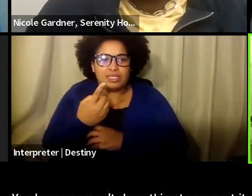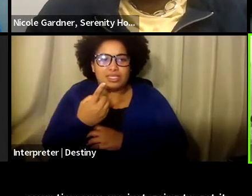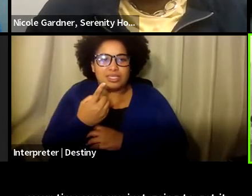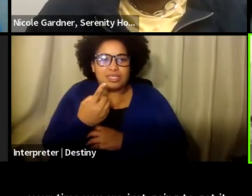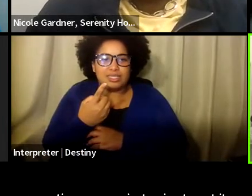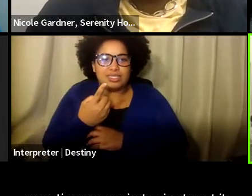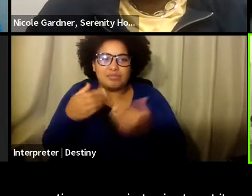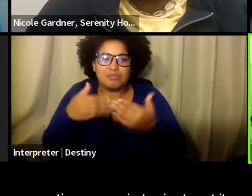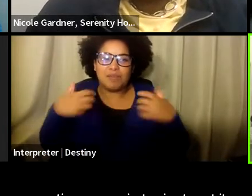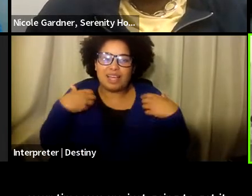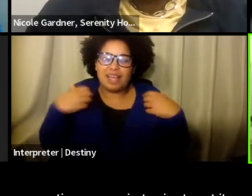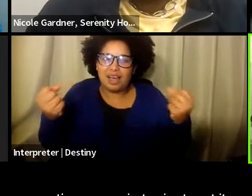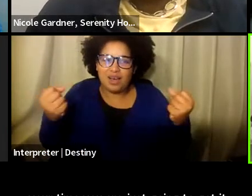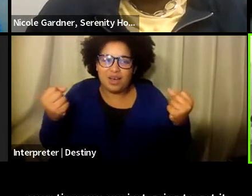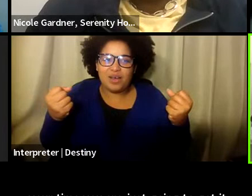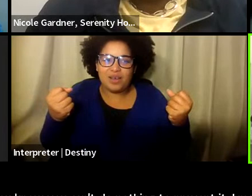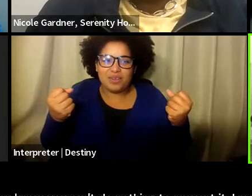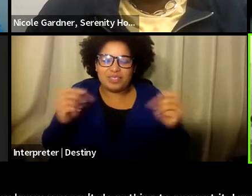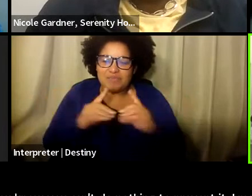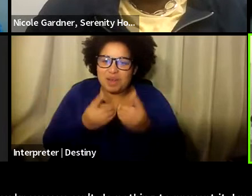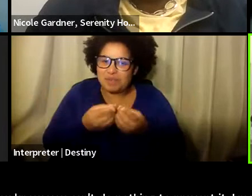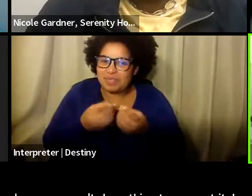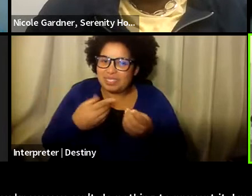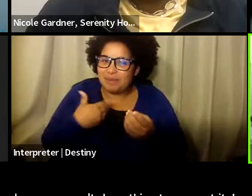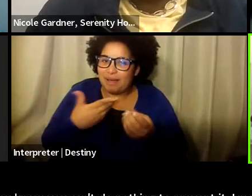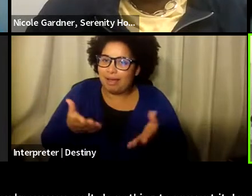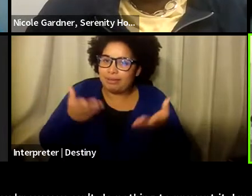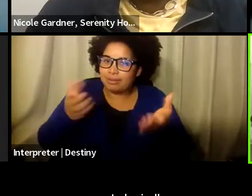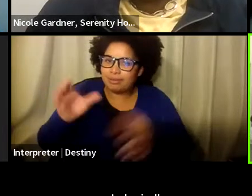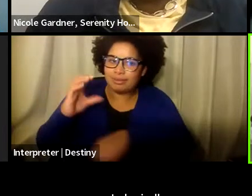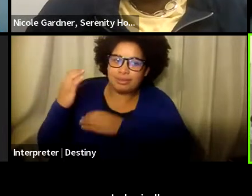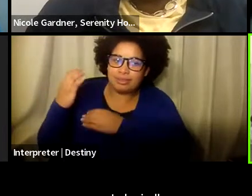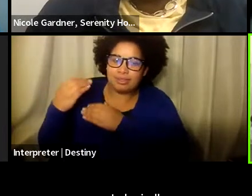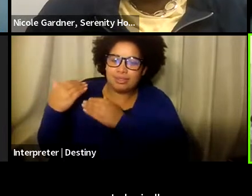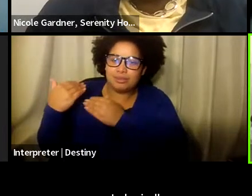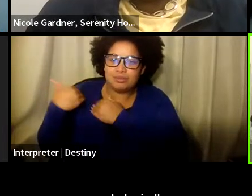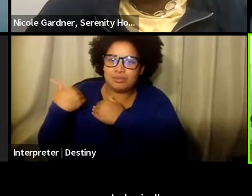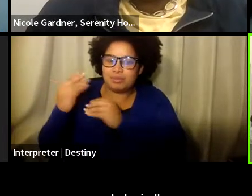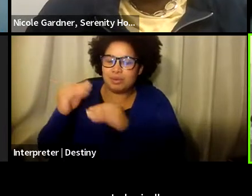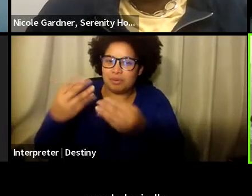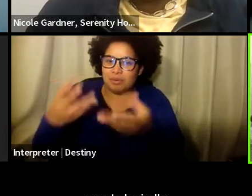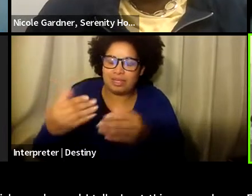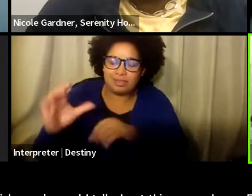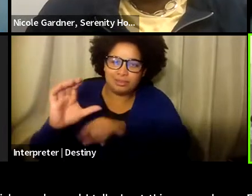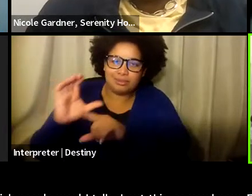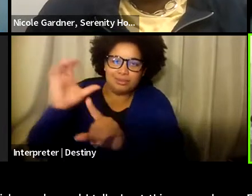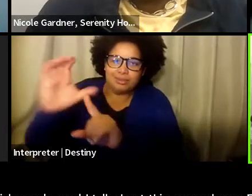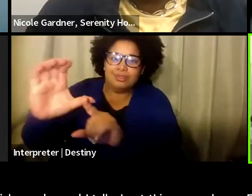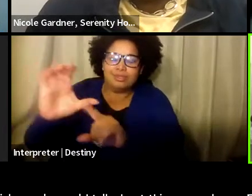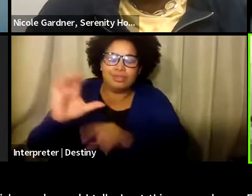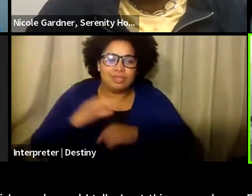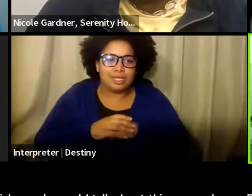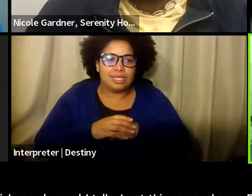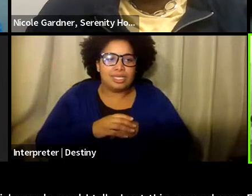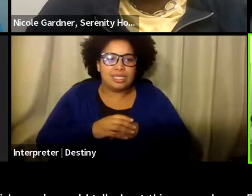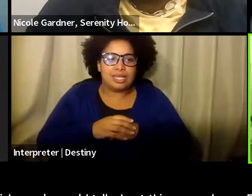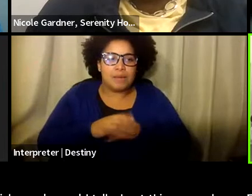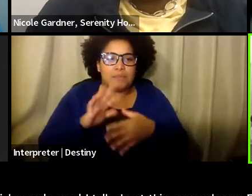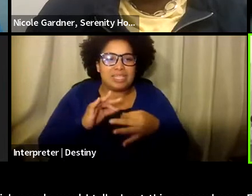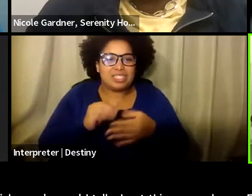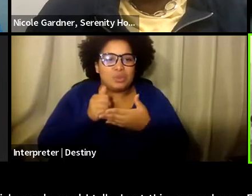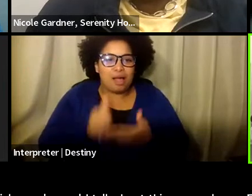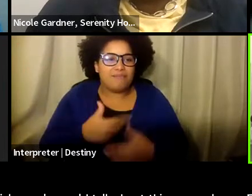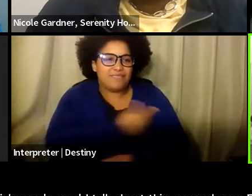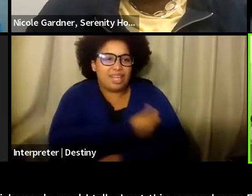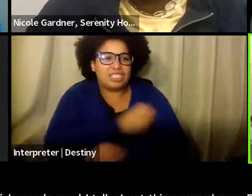health department, is to develop messaging to help to vaccinate our kids. Right now,